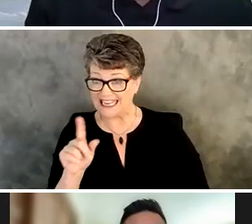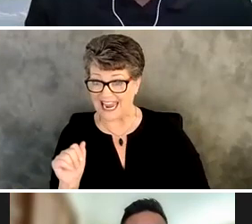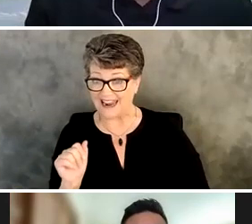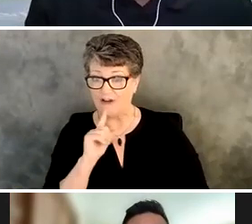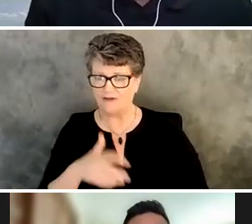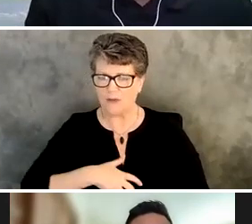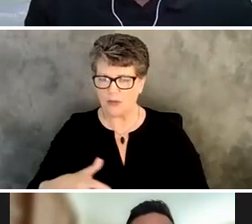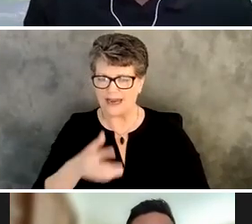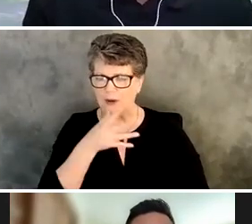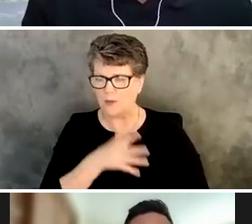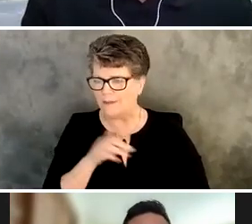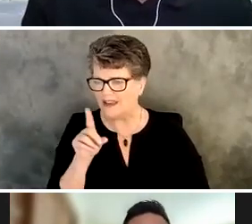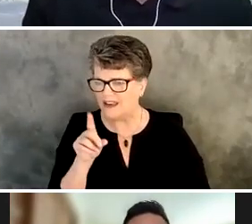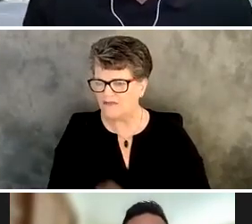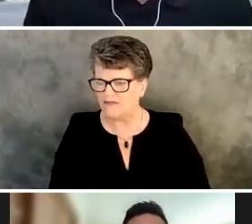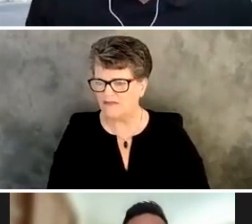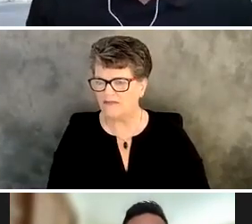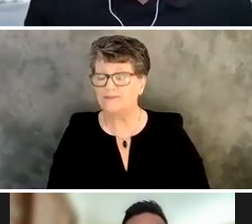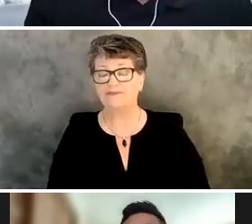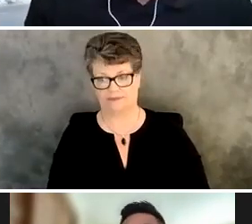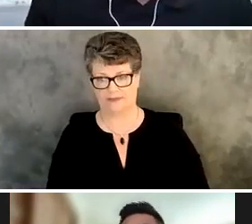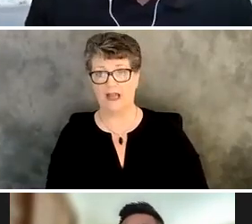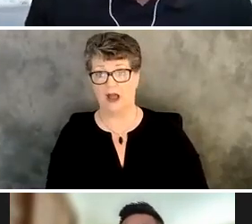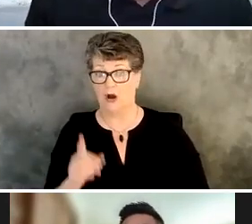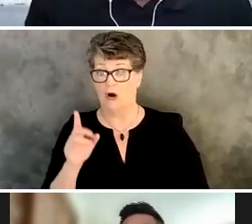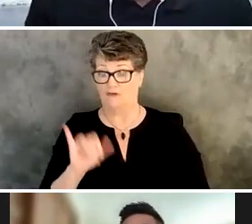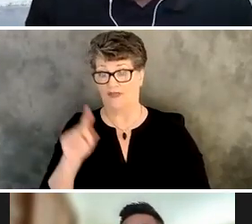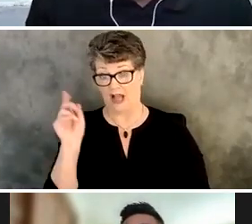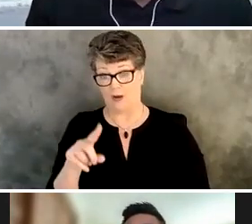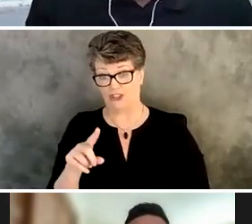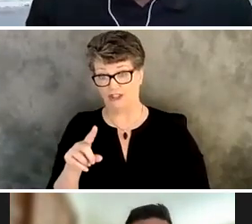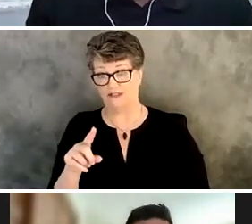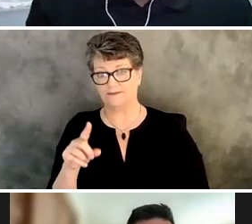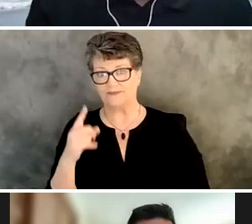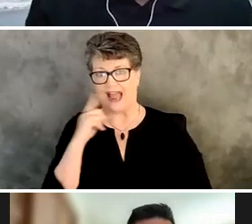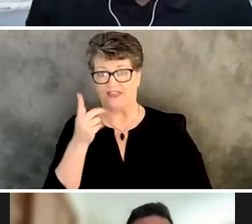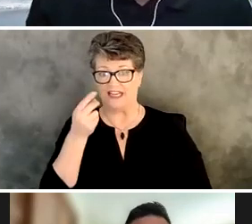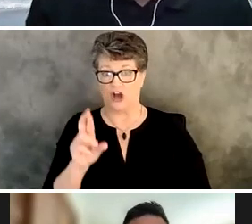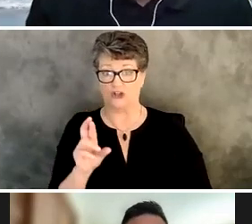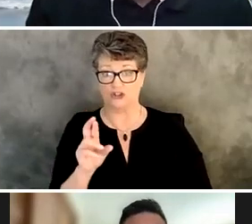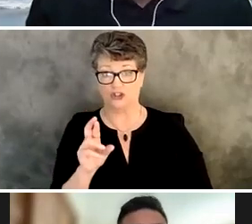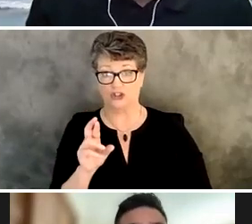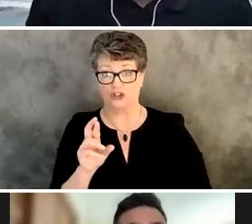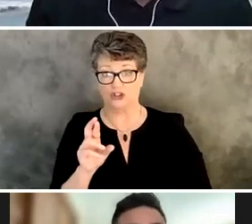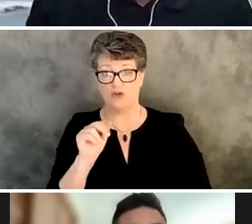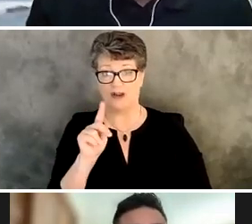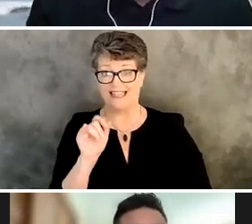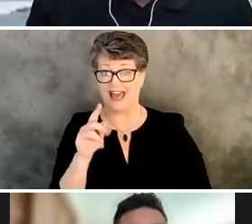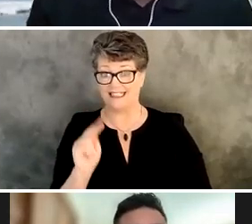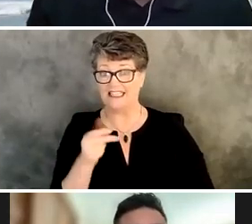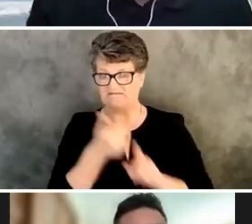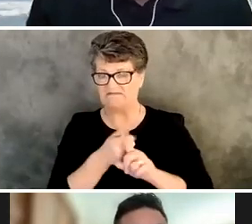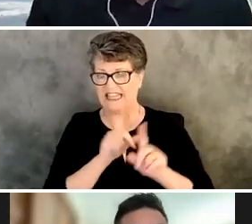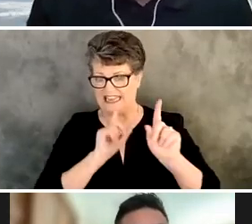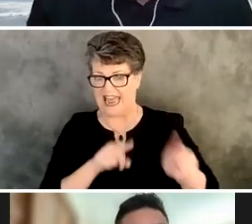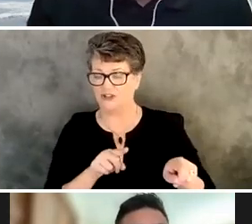pregnant women? So for that question, I think Dr. Ritanasan, he can answer that